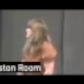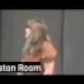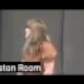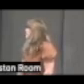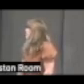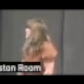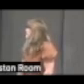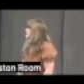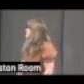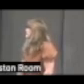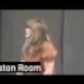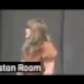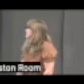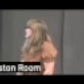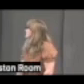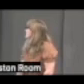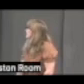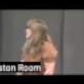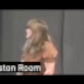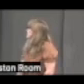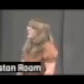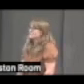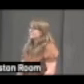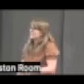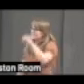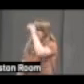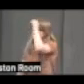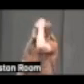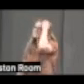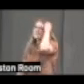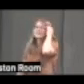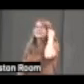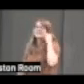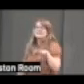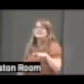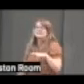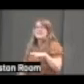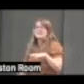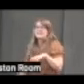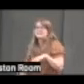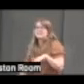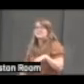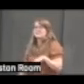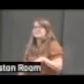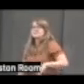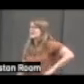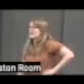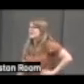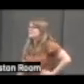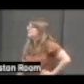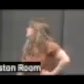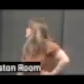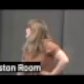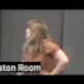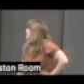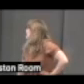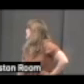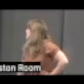time. The Smithsonian, we actually hit like the second page of the New York